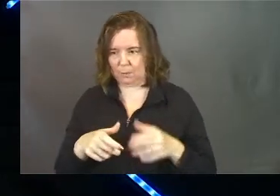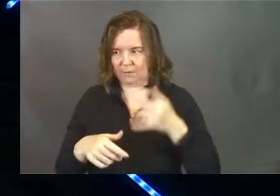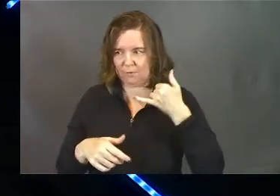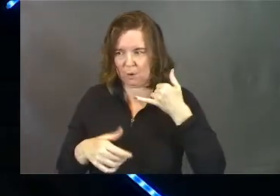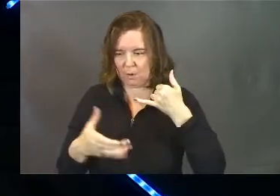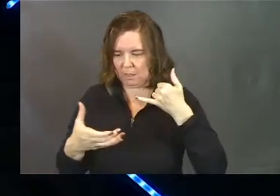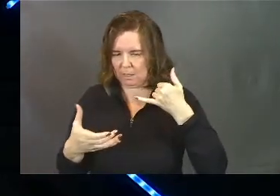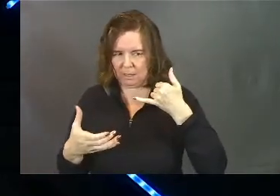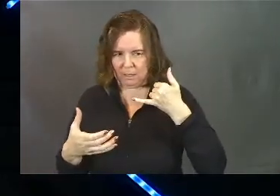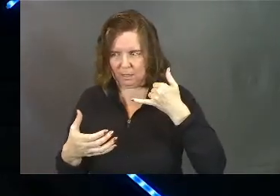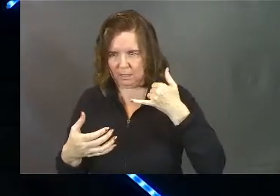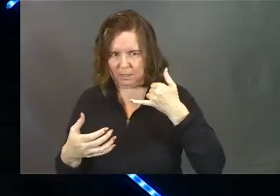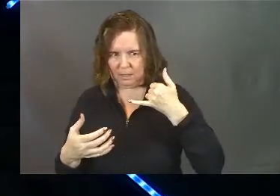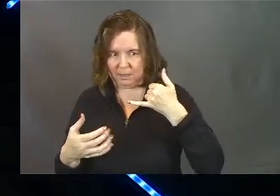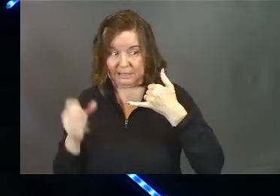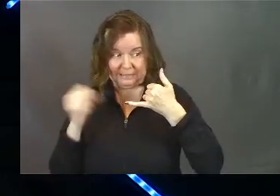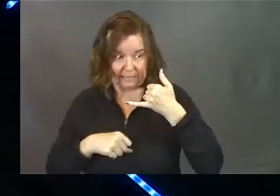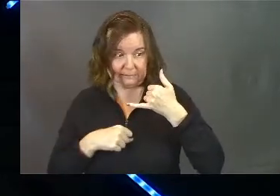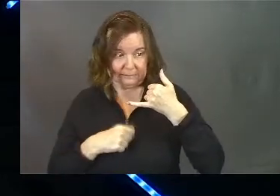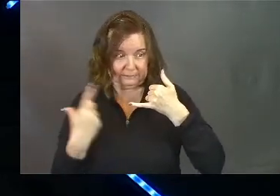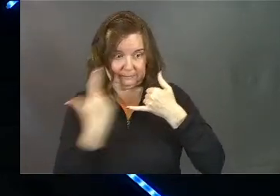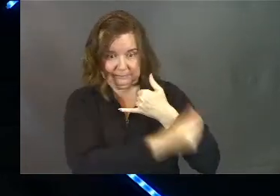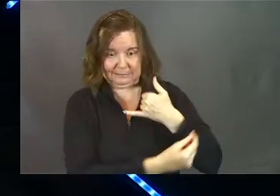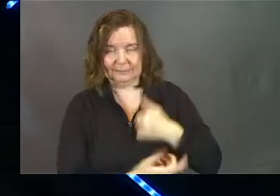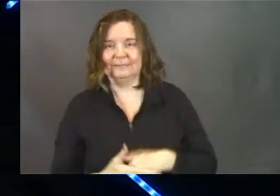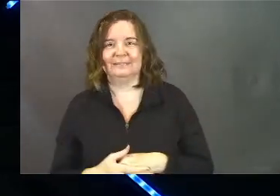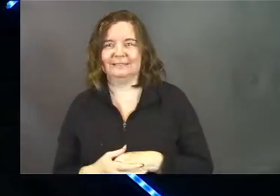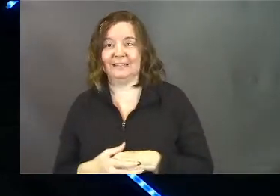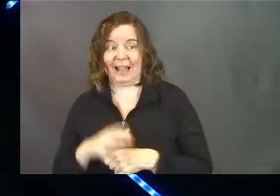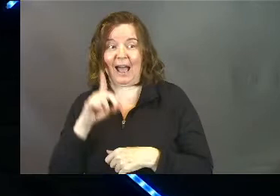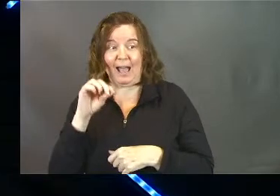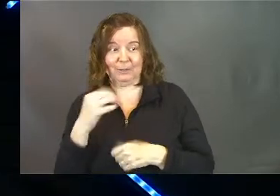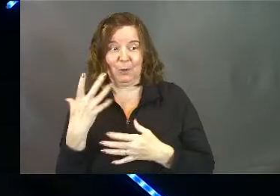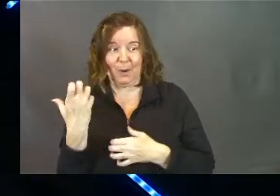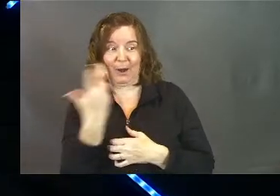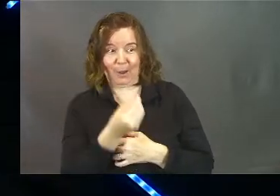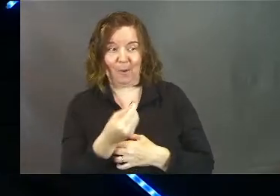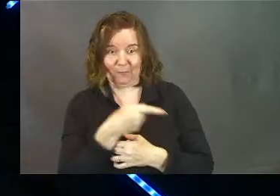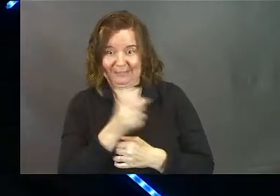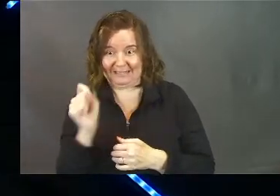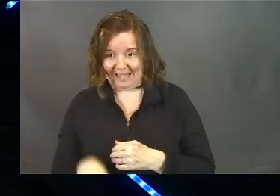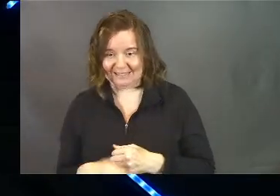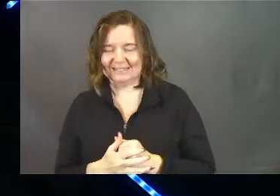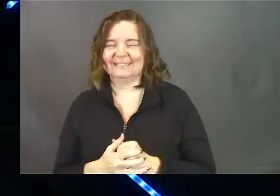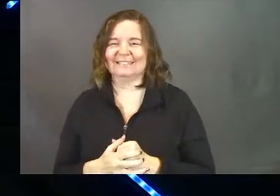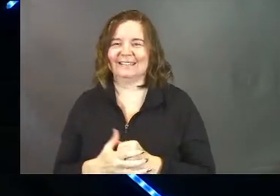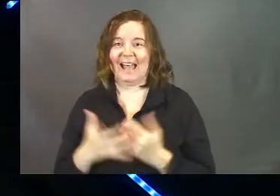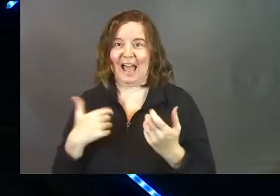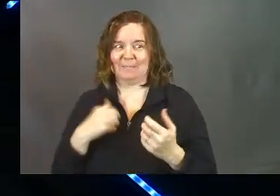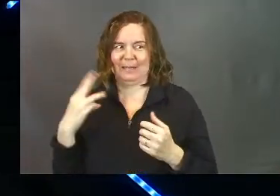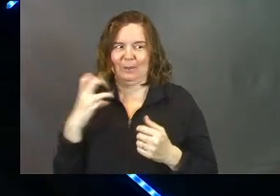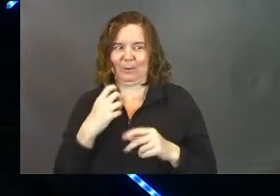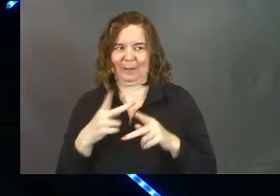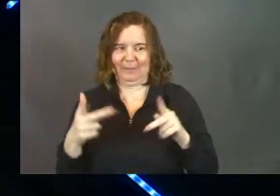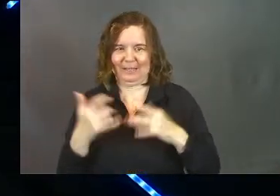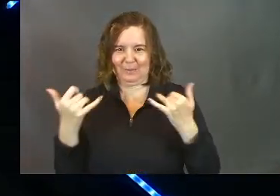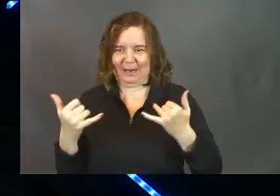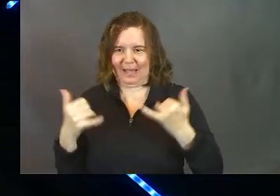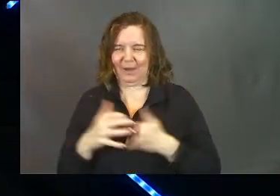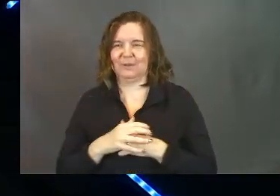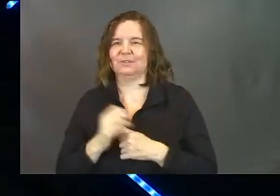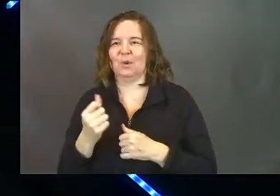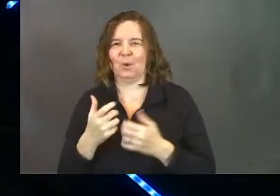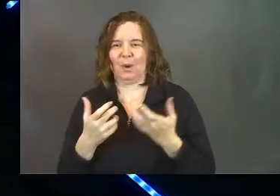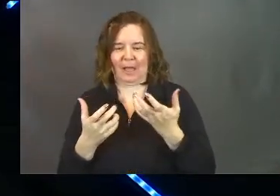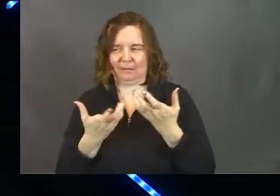phone and the bong. And I'm like, yes, I do want to come over, you know? I'm in a weird place right now.